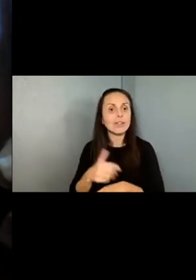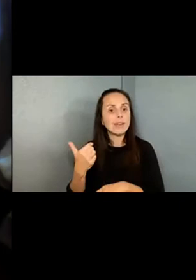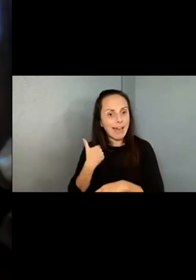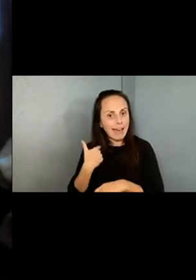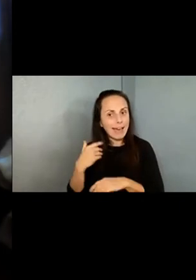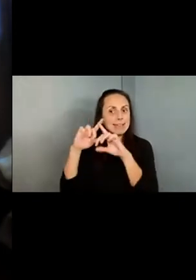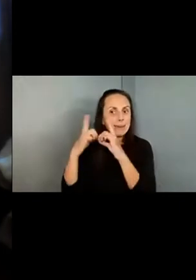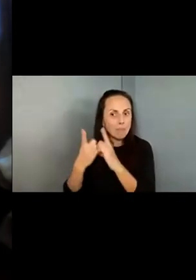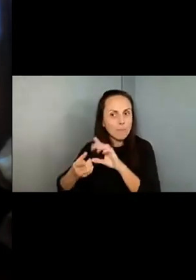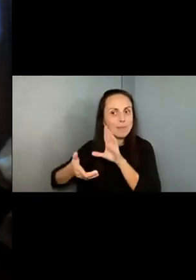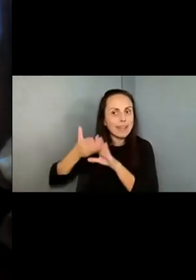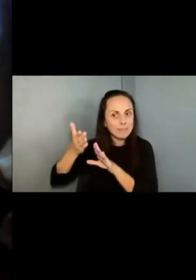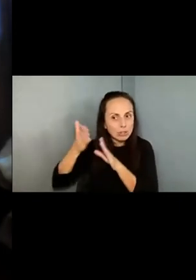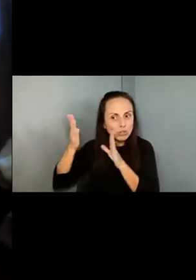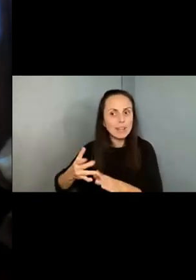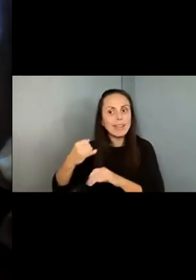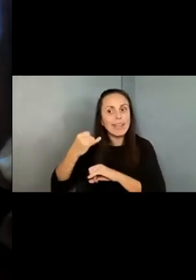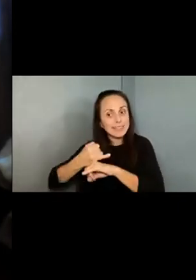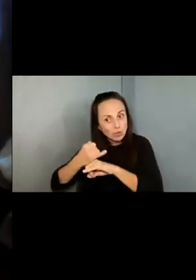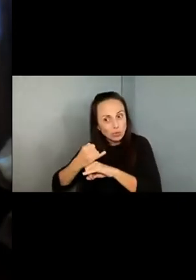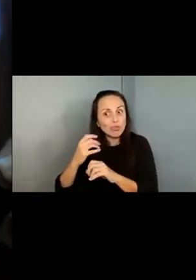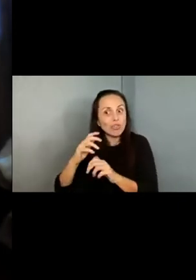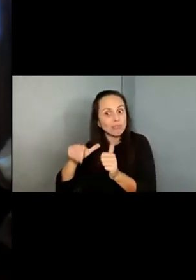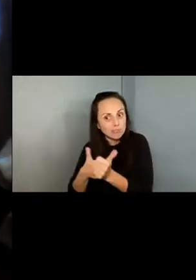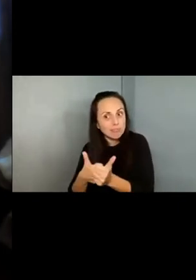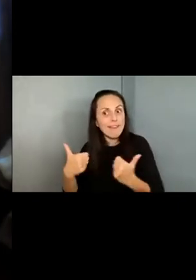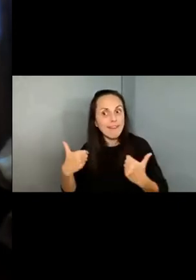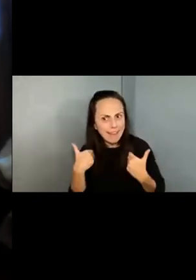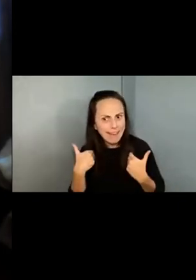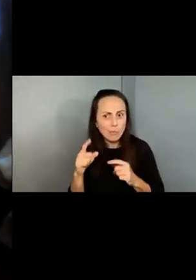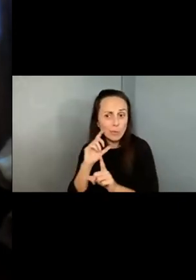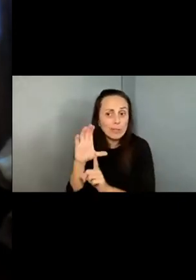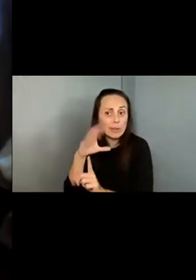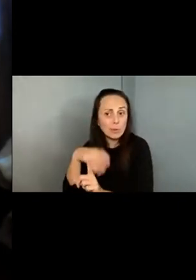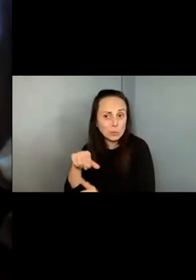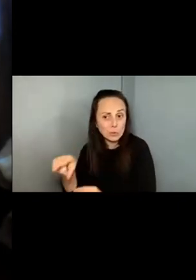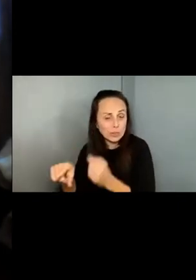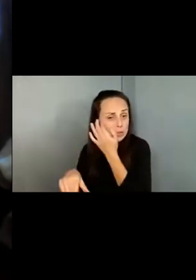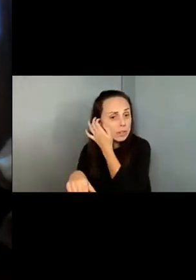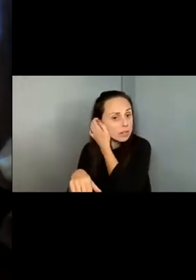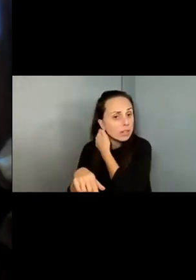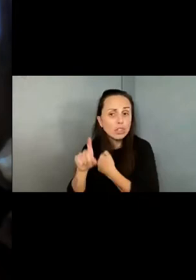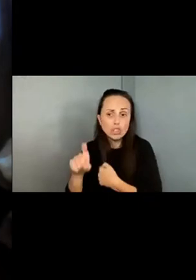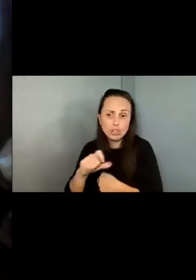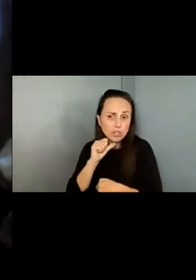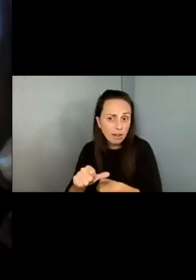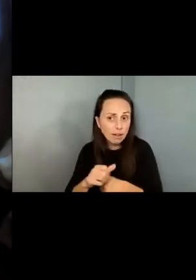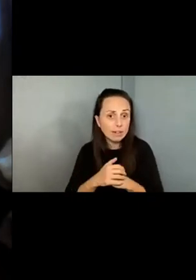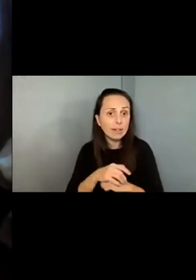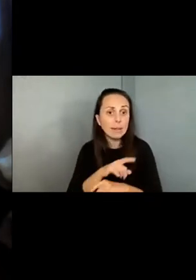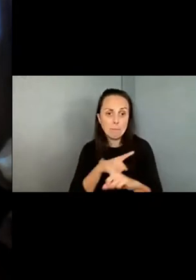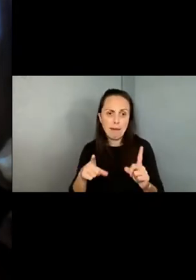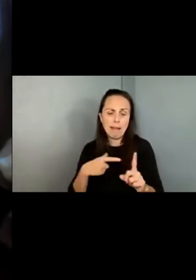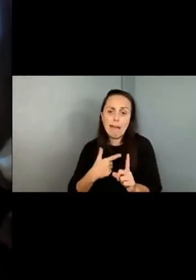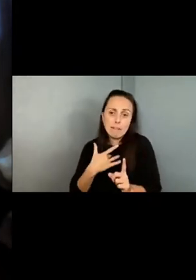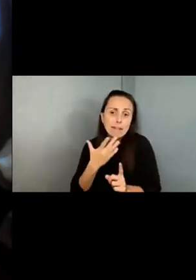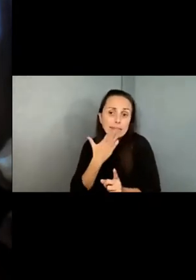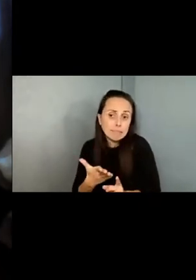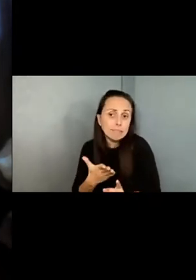and institutional oomph behind it is really unusual, and it shouldn't be. But I'm grateful